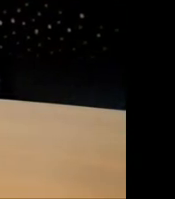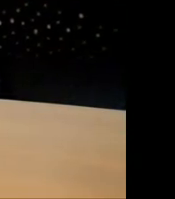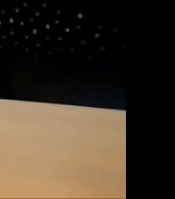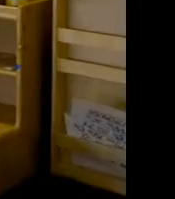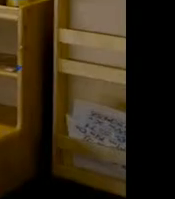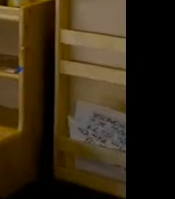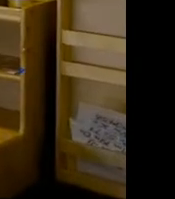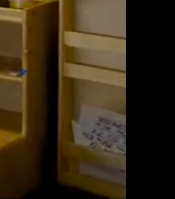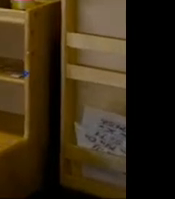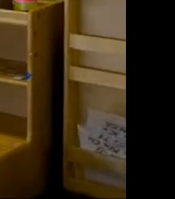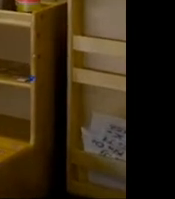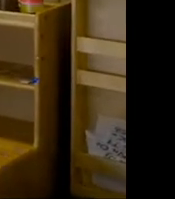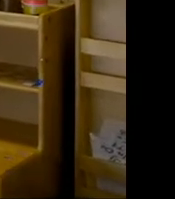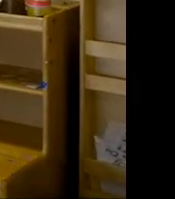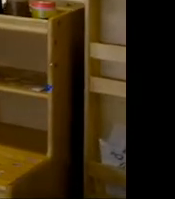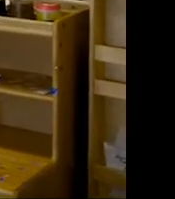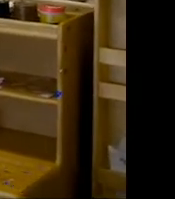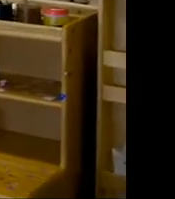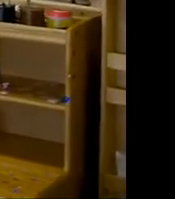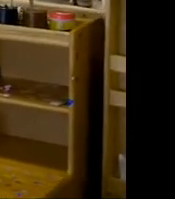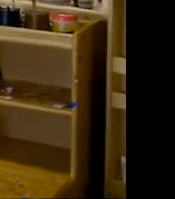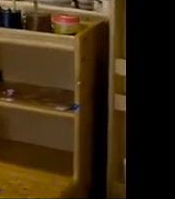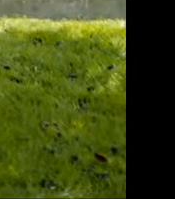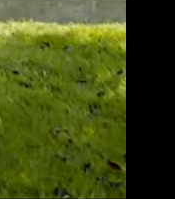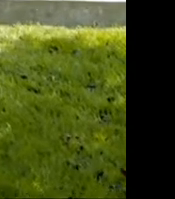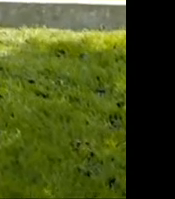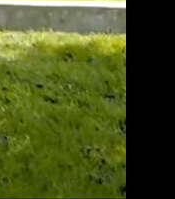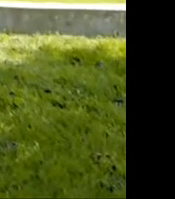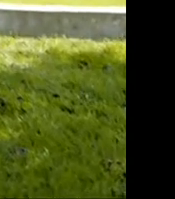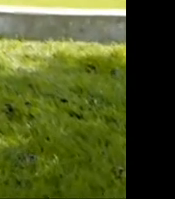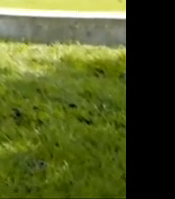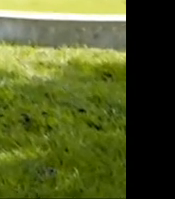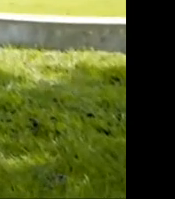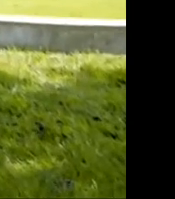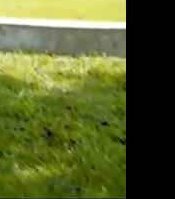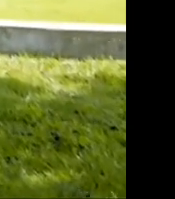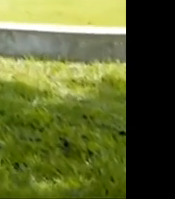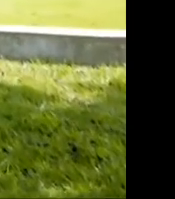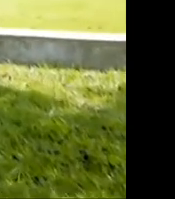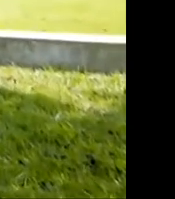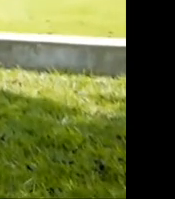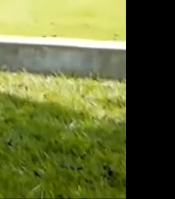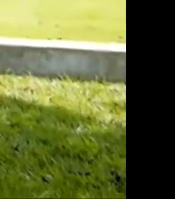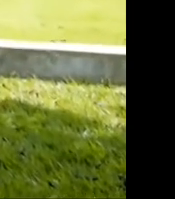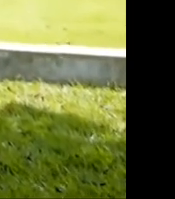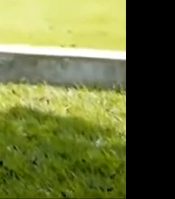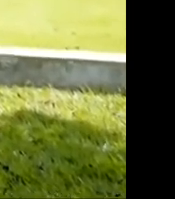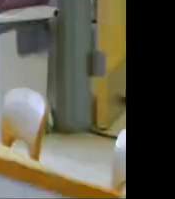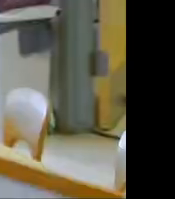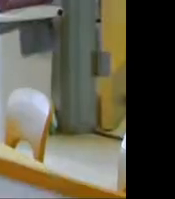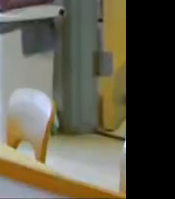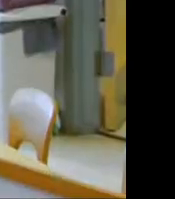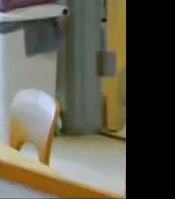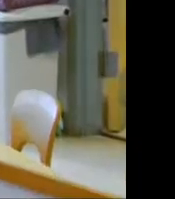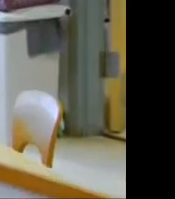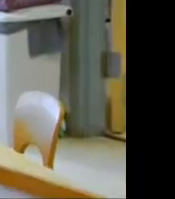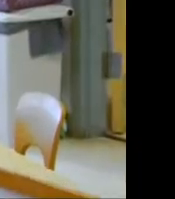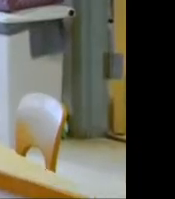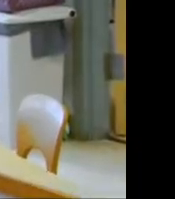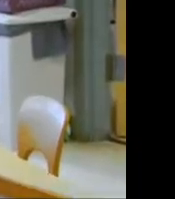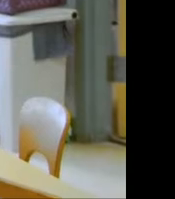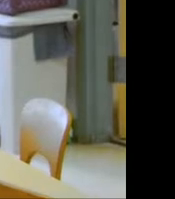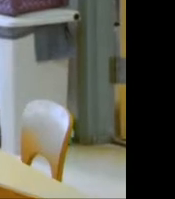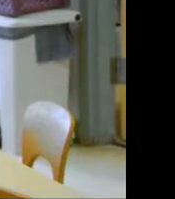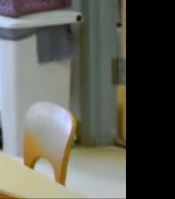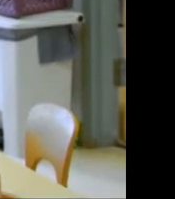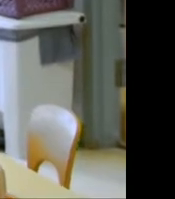students are offered. I took a job at the preschool for that semester and was mentored by many of the staff there. My classroom learning was amplified with real application, a